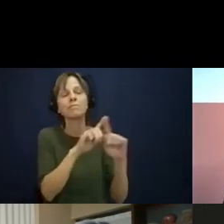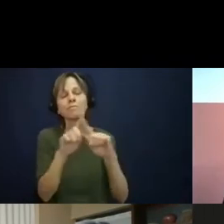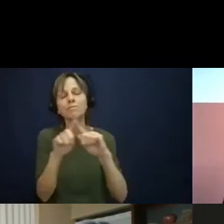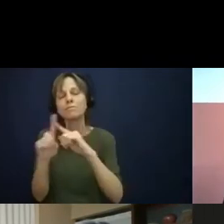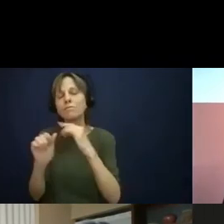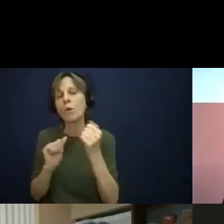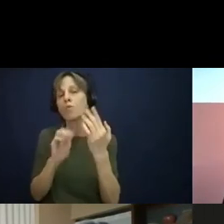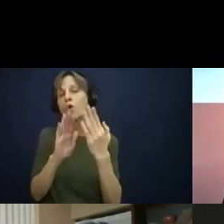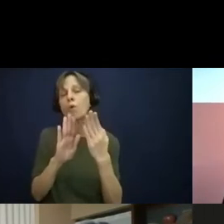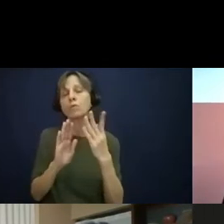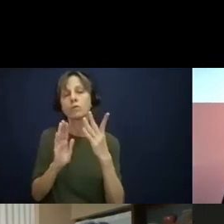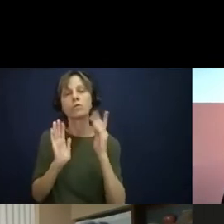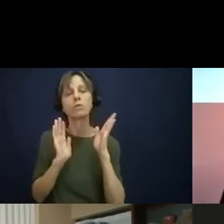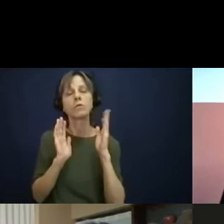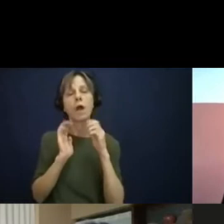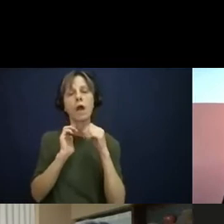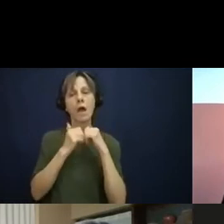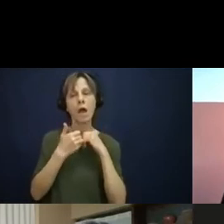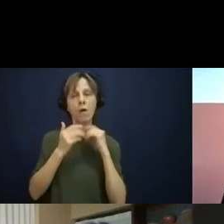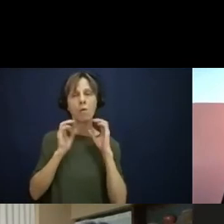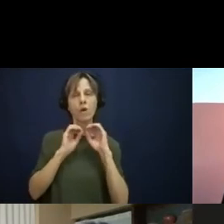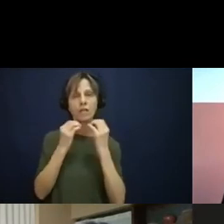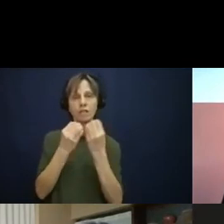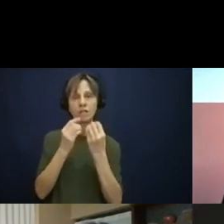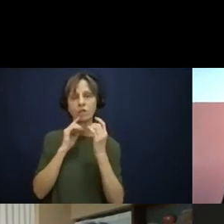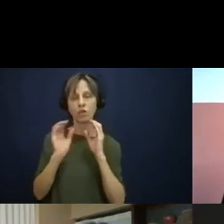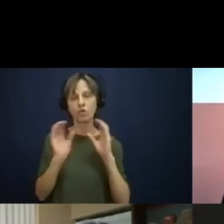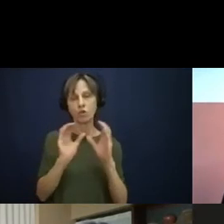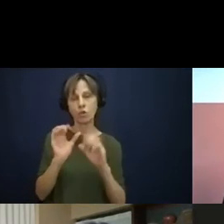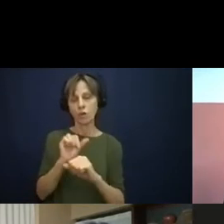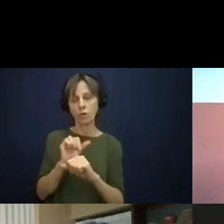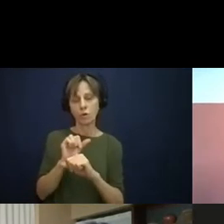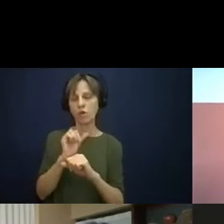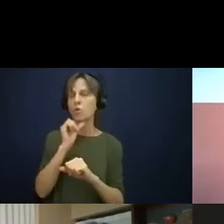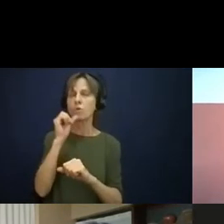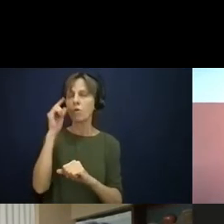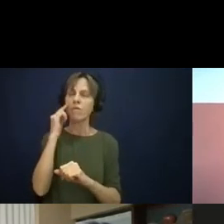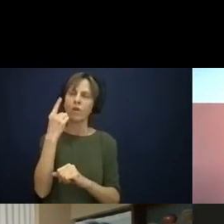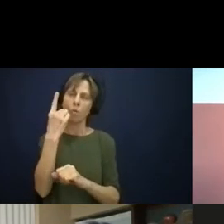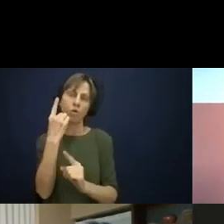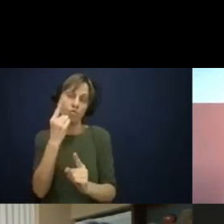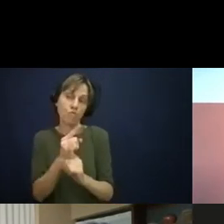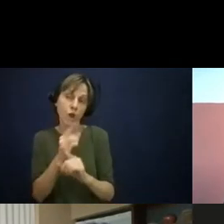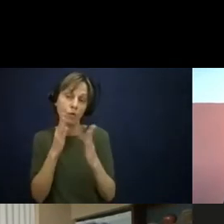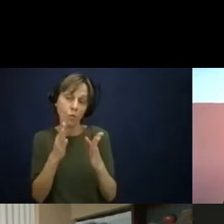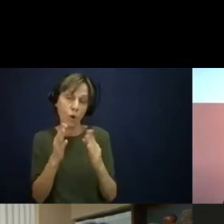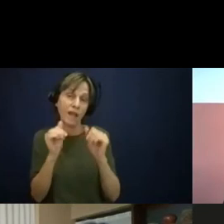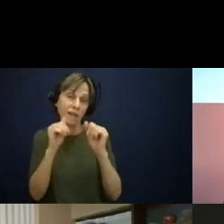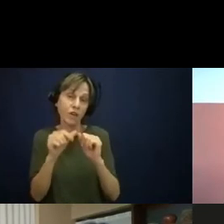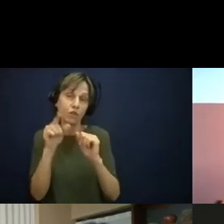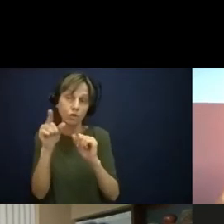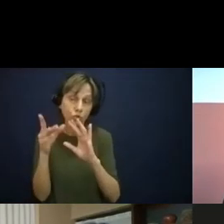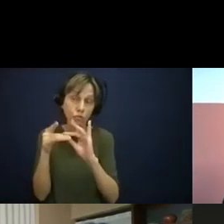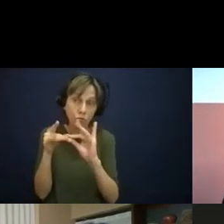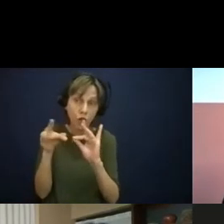doing this work. And we don't think there's necessarily one right way to do it. So could you talk a little bit about how your agency